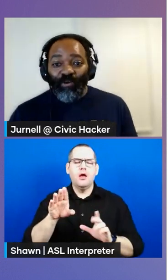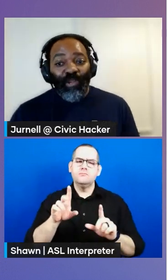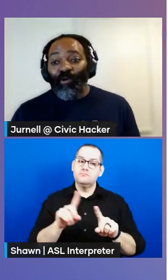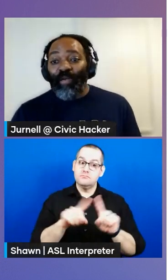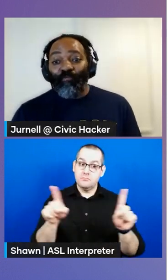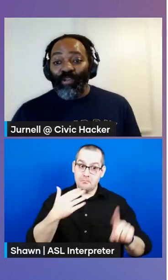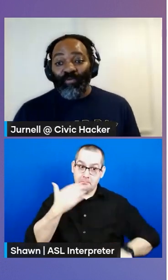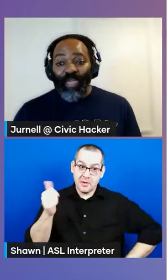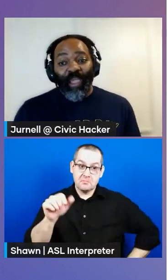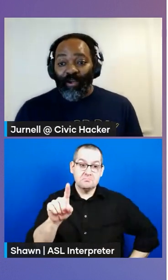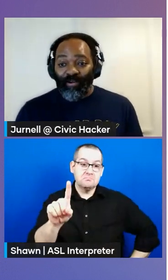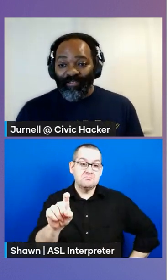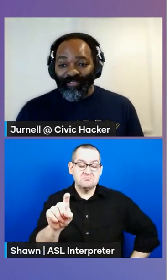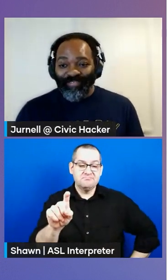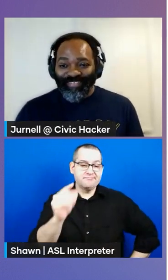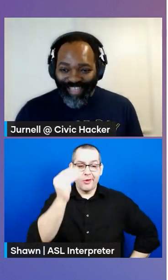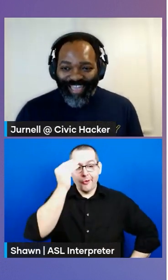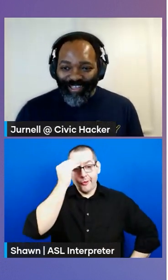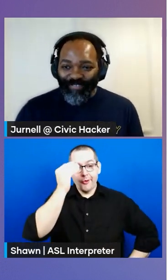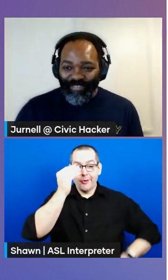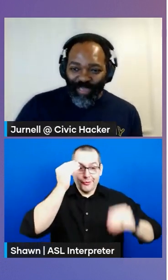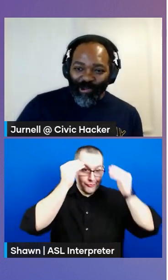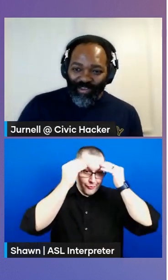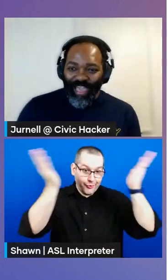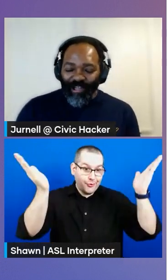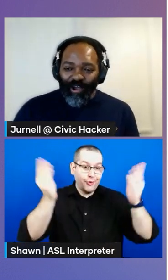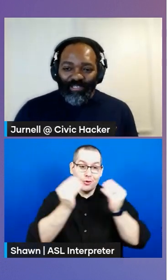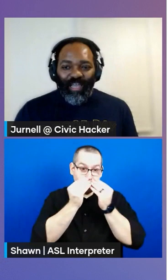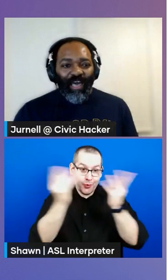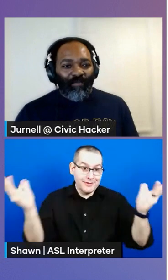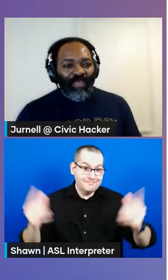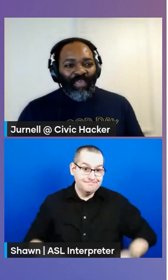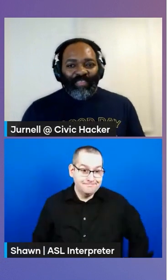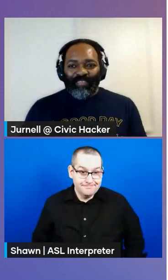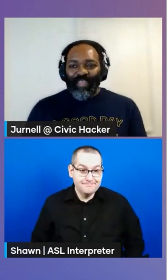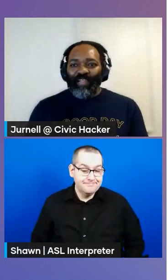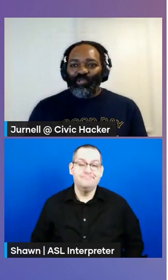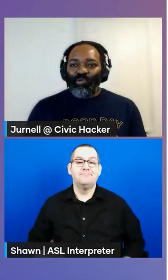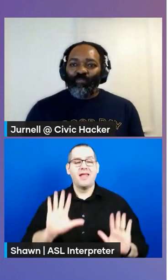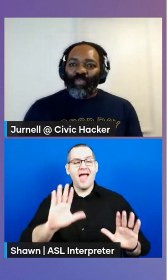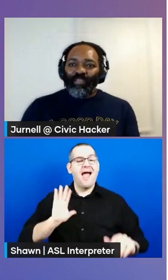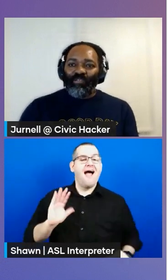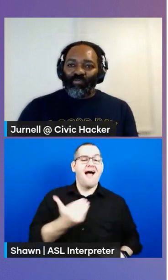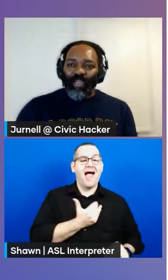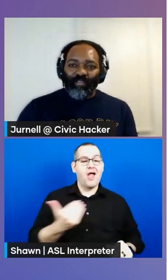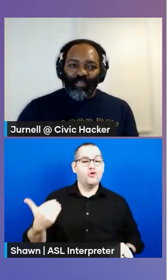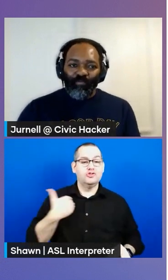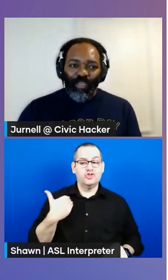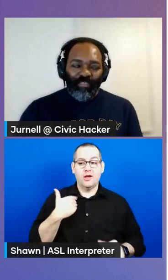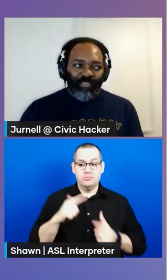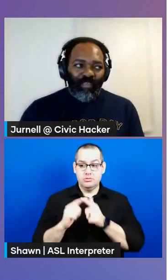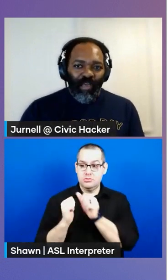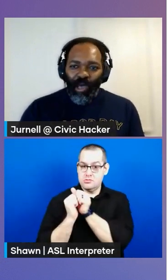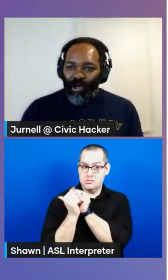better? We don't know, and we don't care that if it's better or not. Our job is not to compete directly with all the